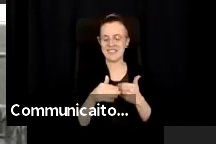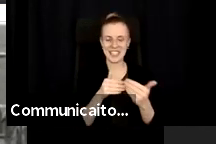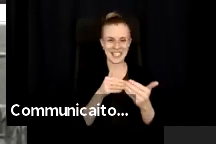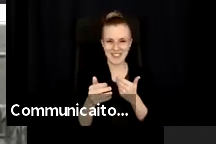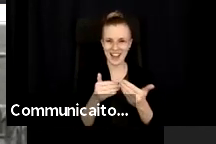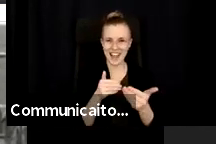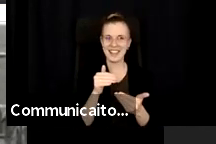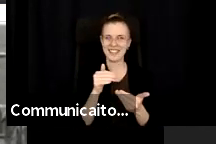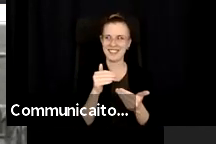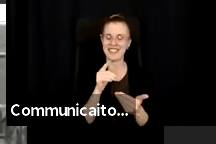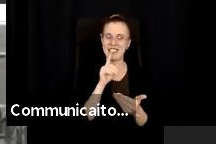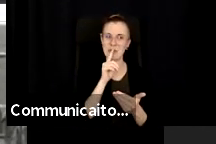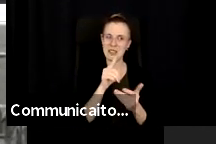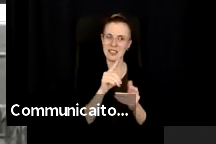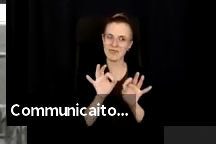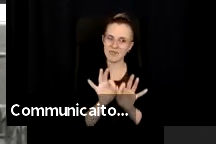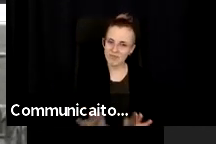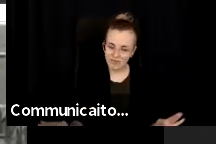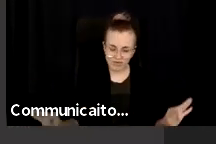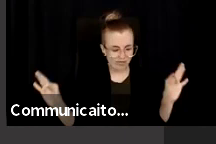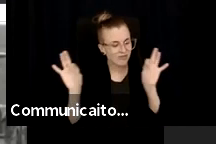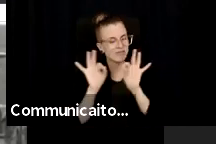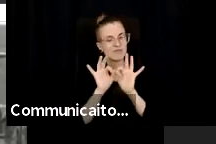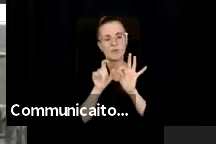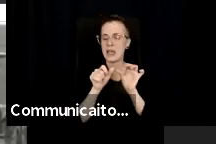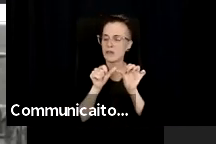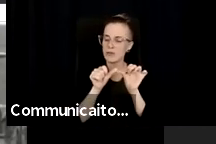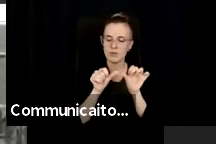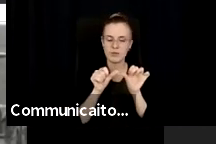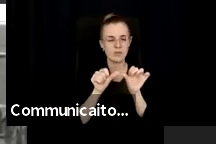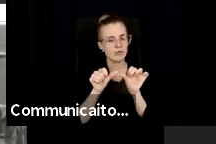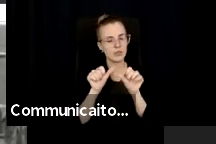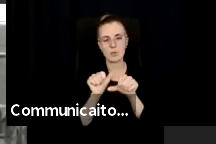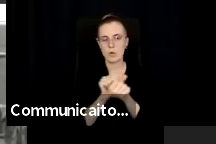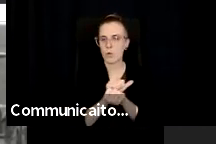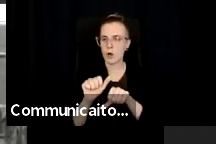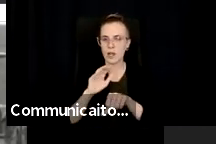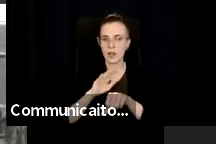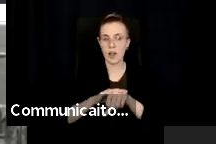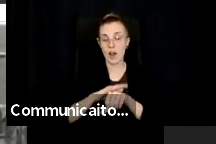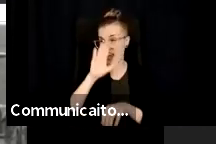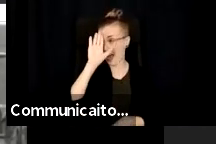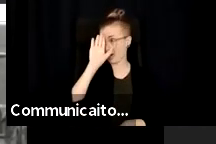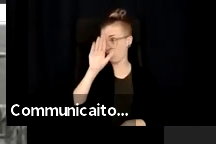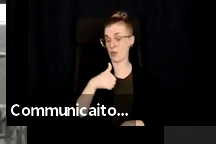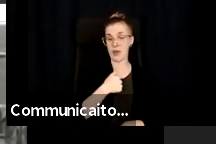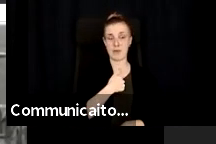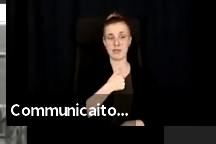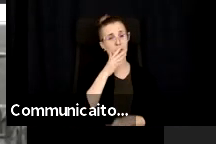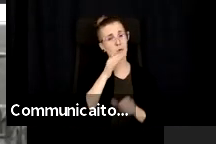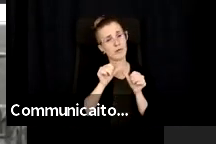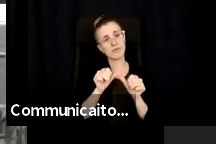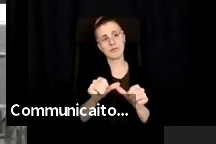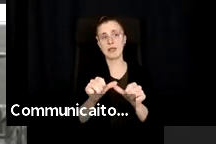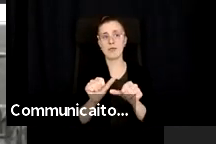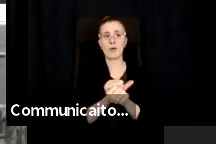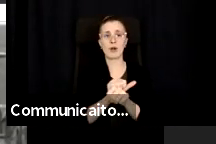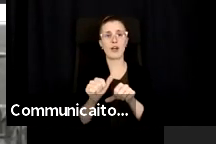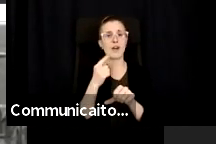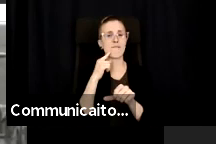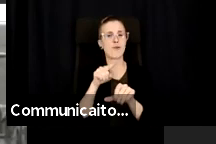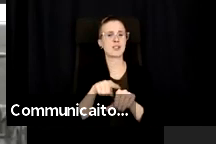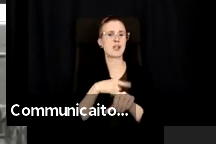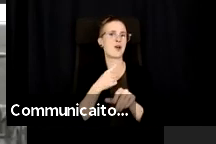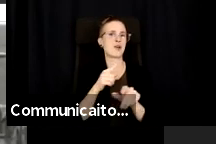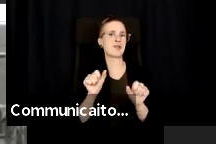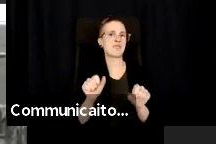very important. It's something we absolutely have to keep working on. And I know I'll keep working on it for as long as I possibly can.